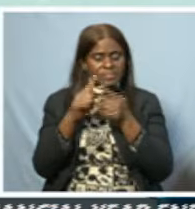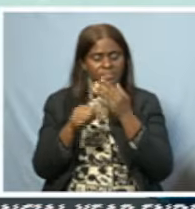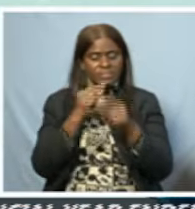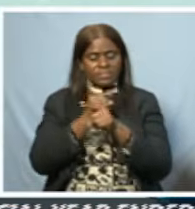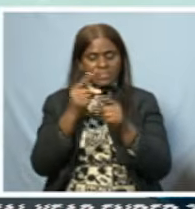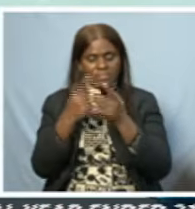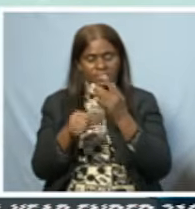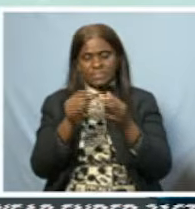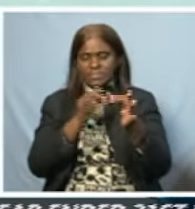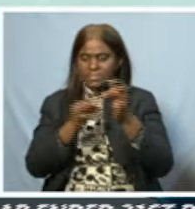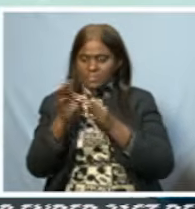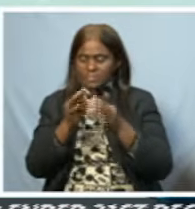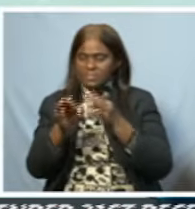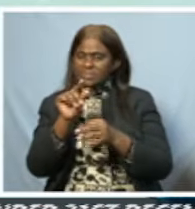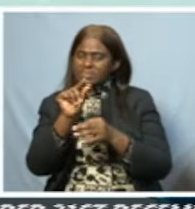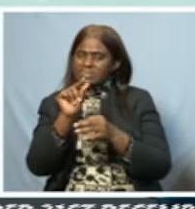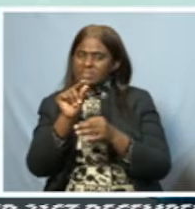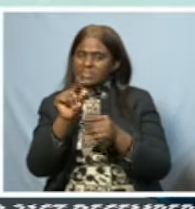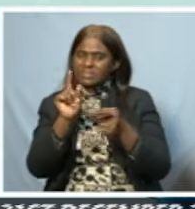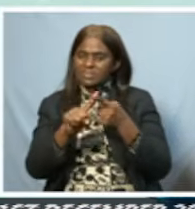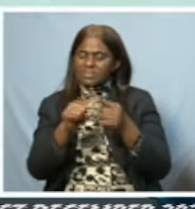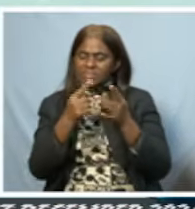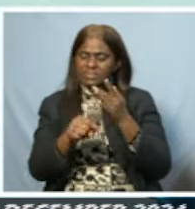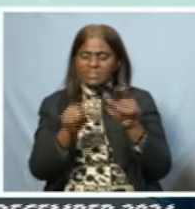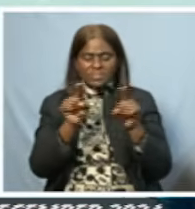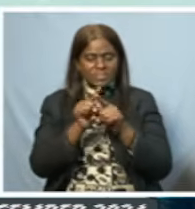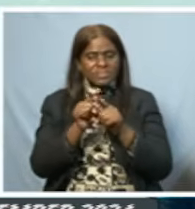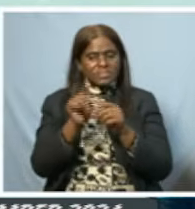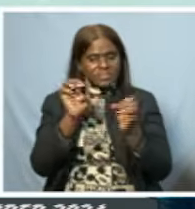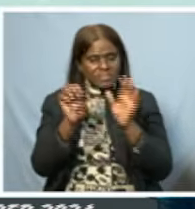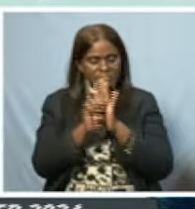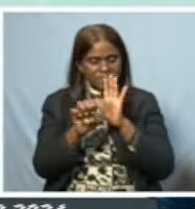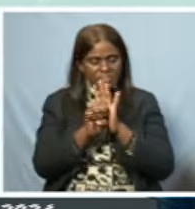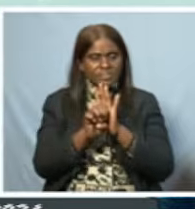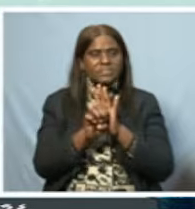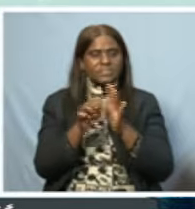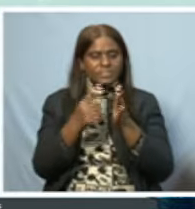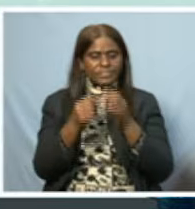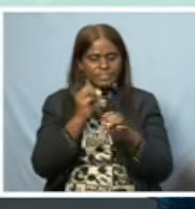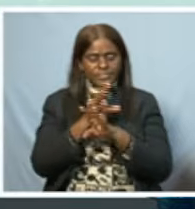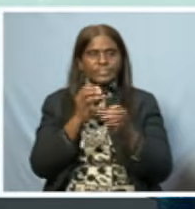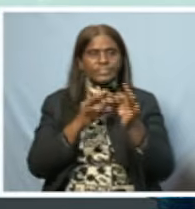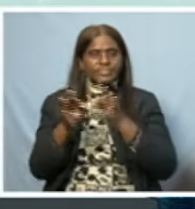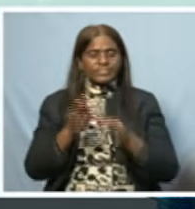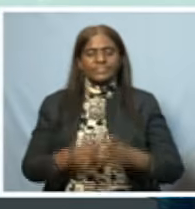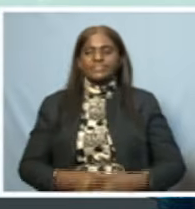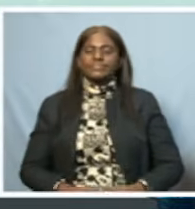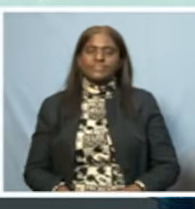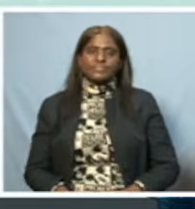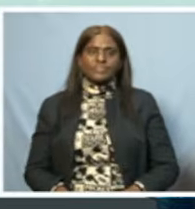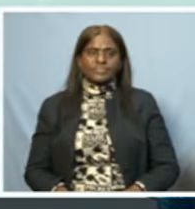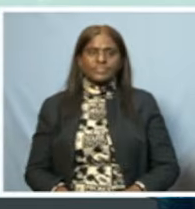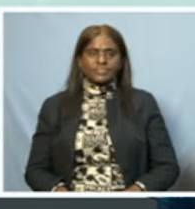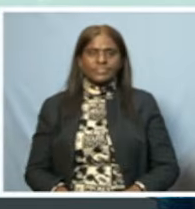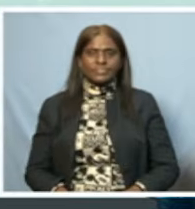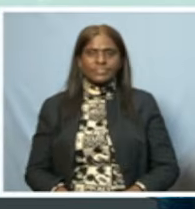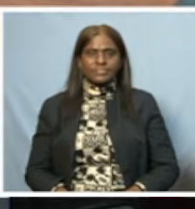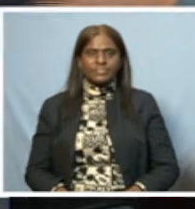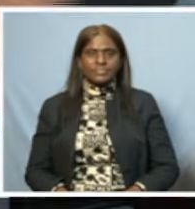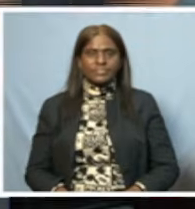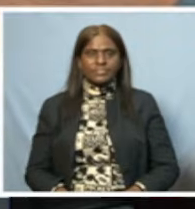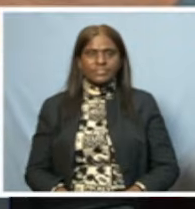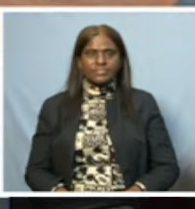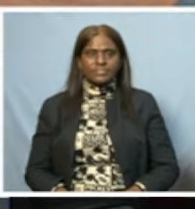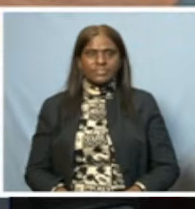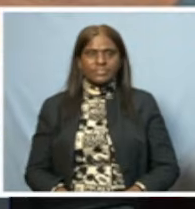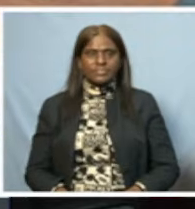needed, and that saving our as well as matters in time, which surrounding procurement. The dumping site, all the is